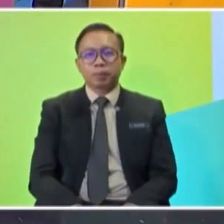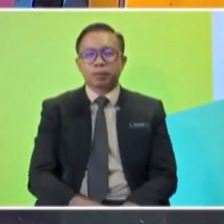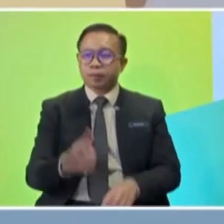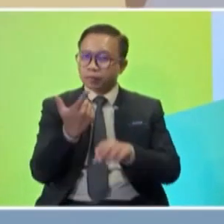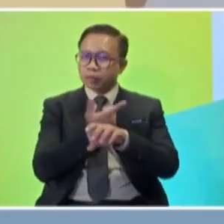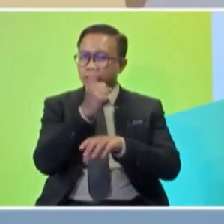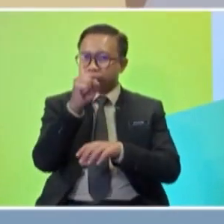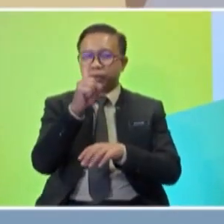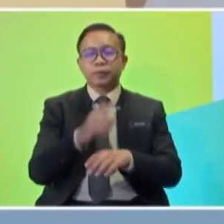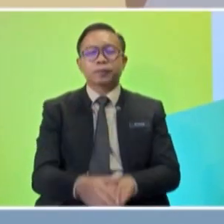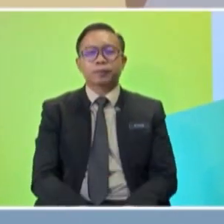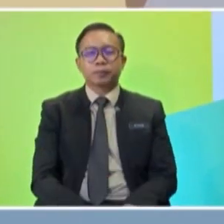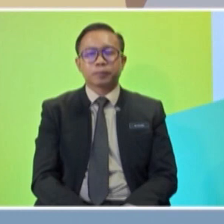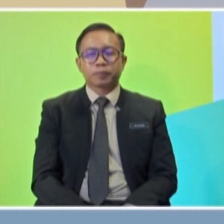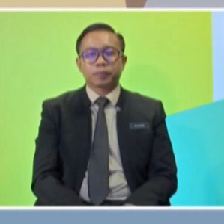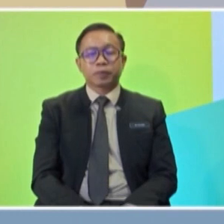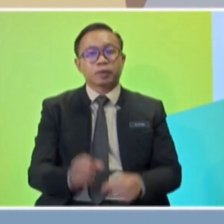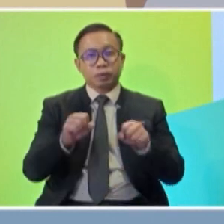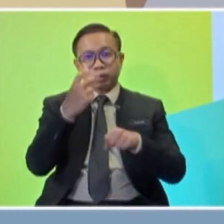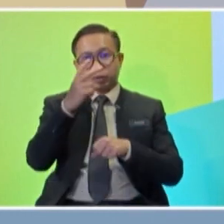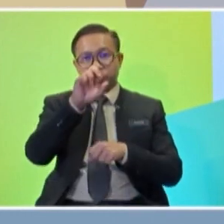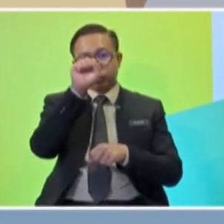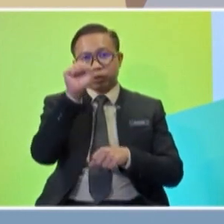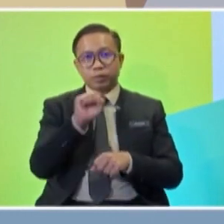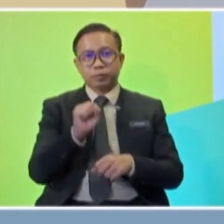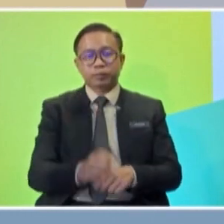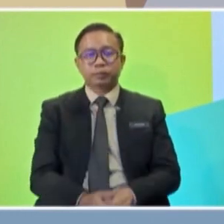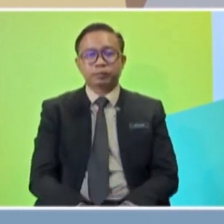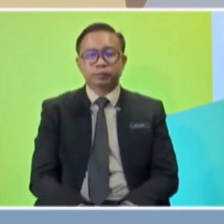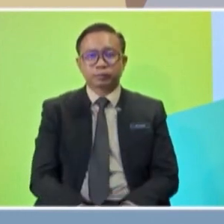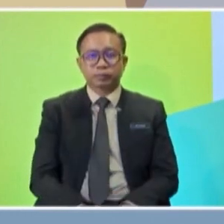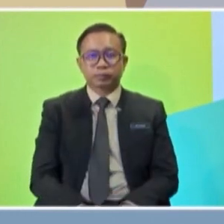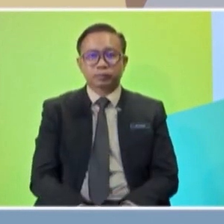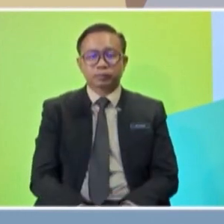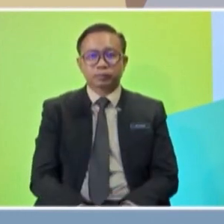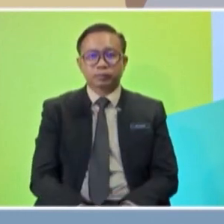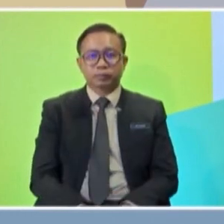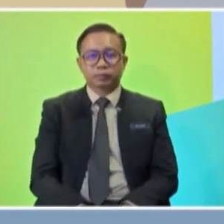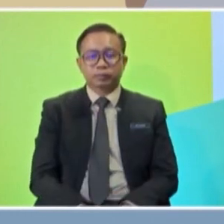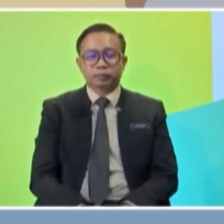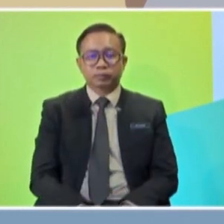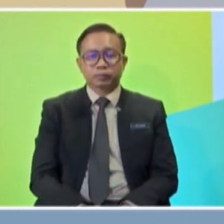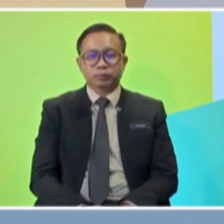one. Okay, kids, can you see the questions? All right, can you try?